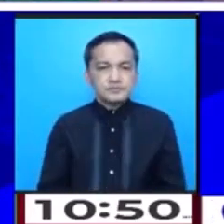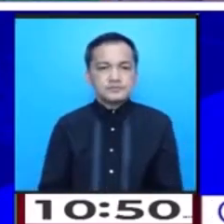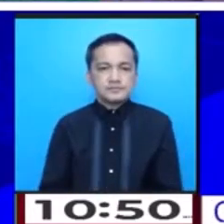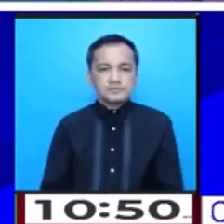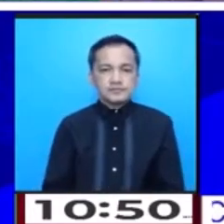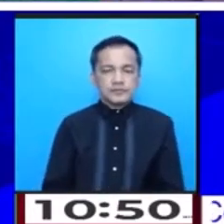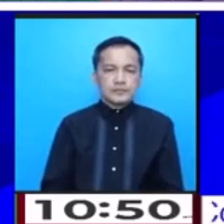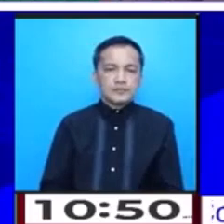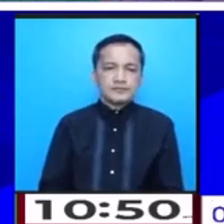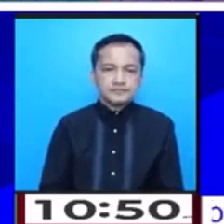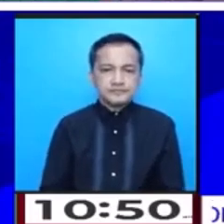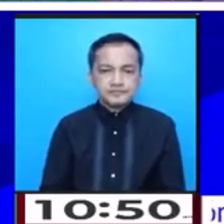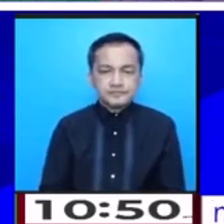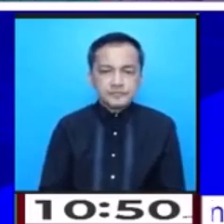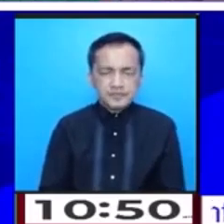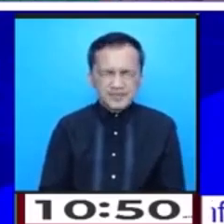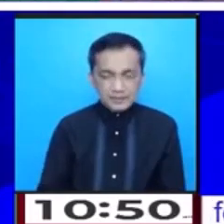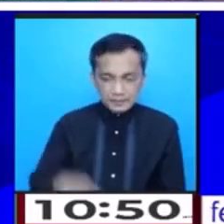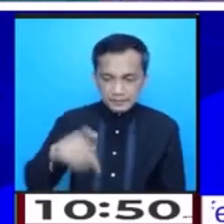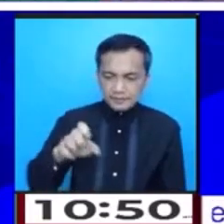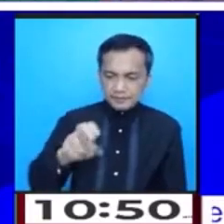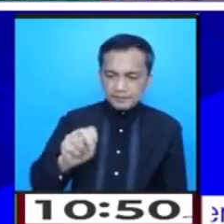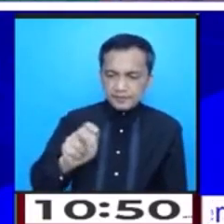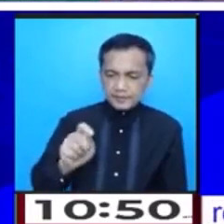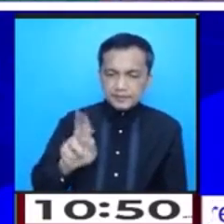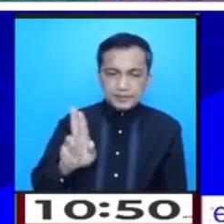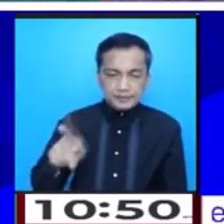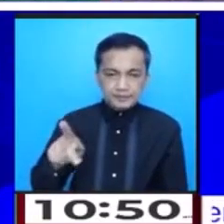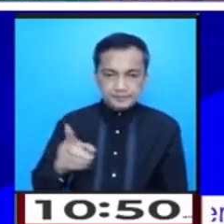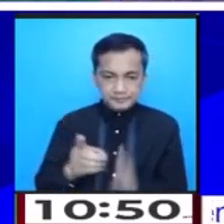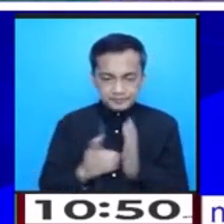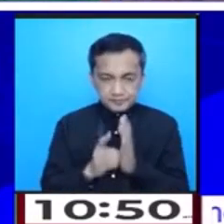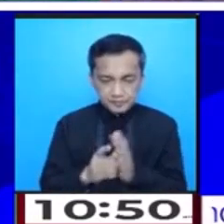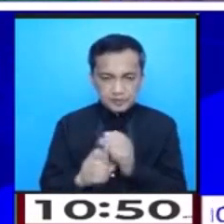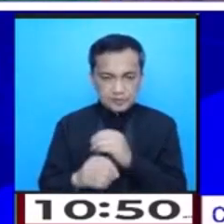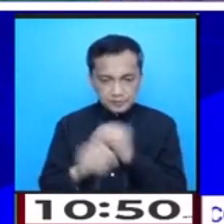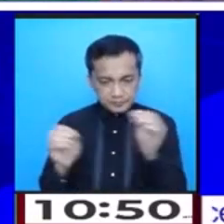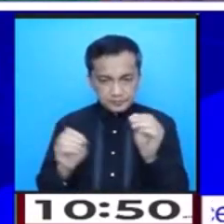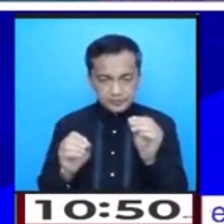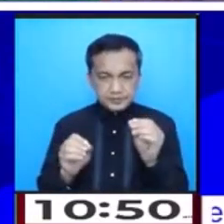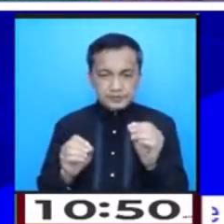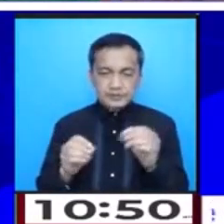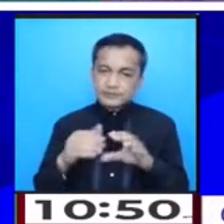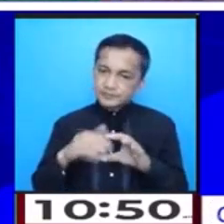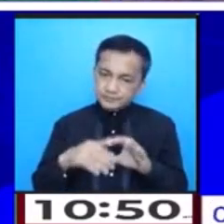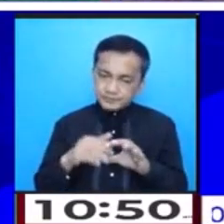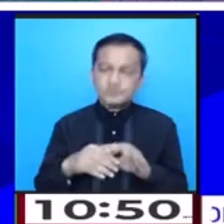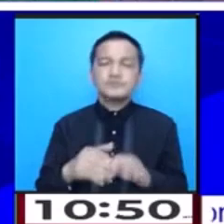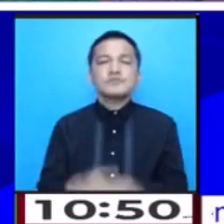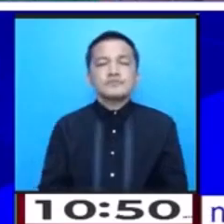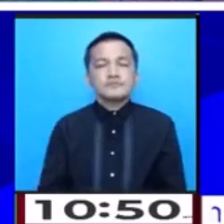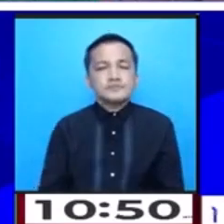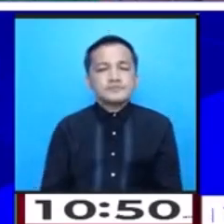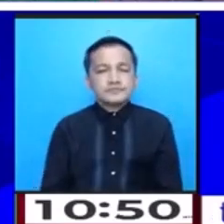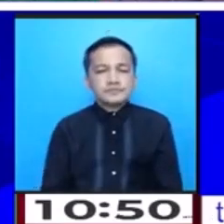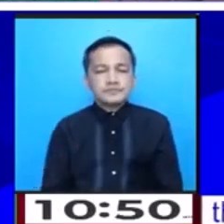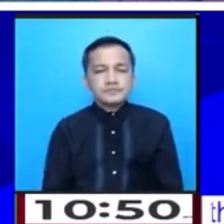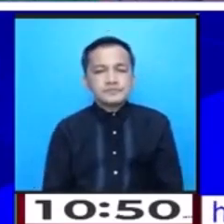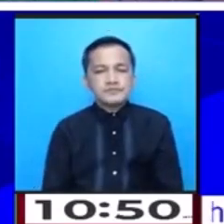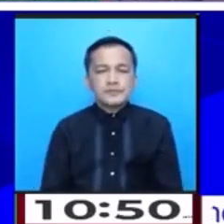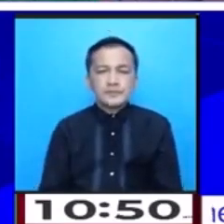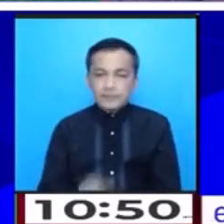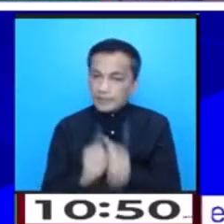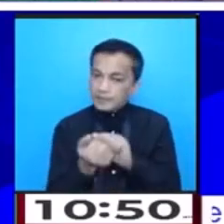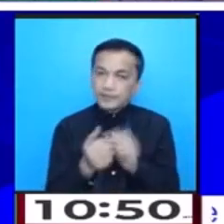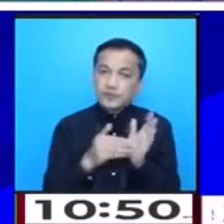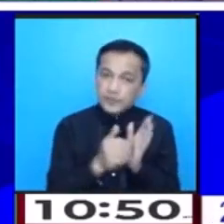The pent-up demand is obviously easing, no? It's getting weaker, but as